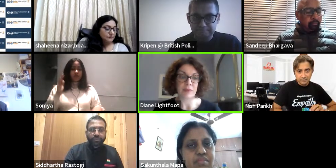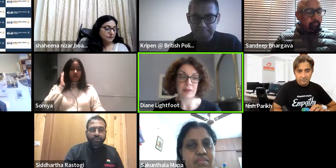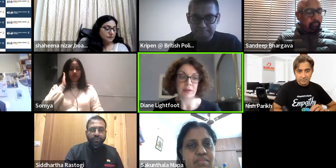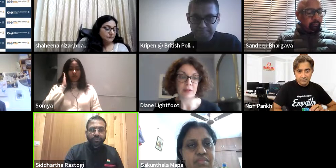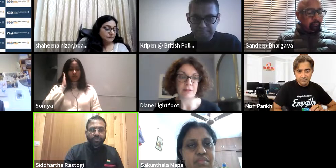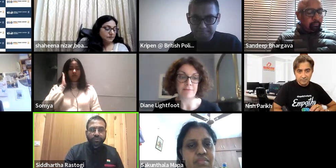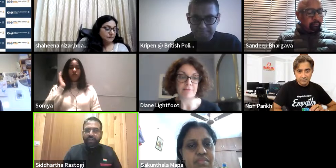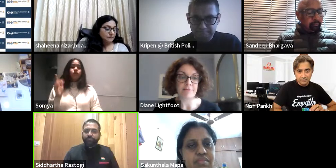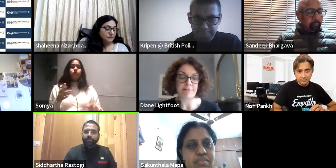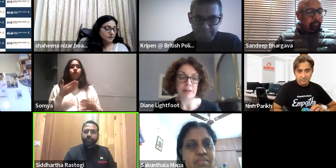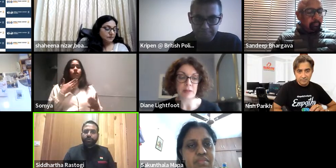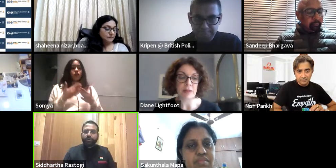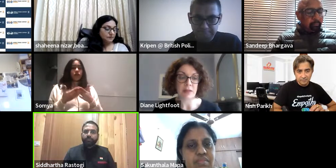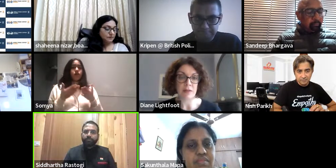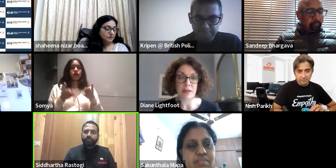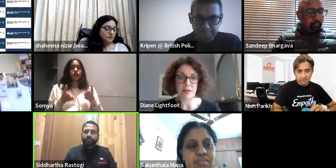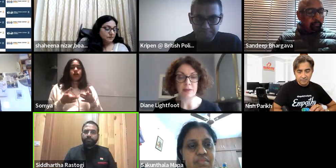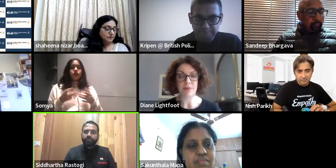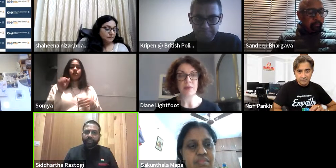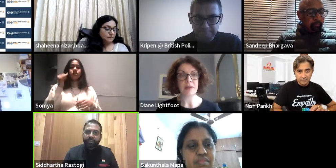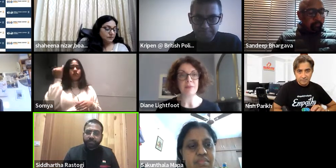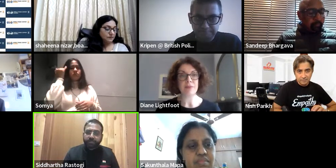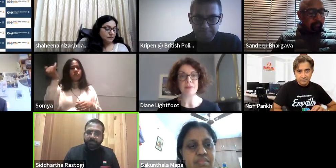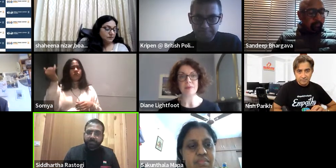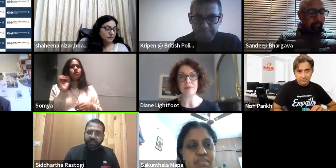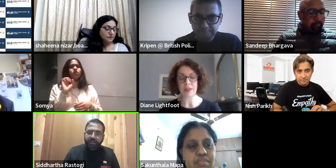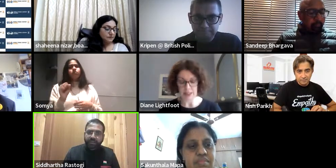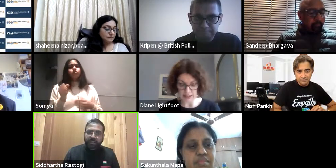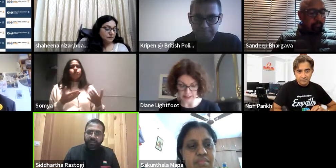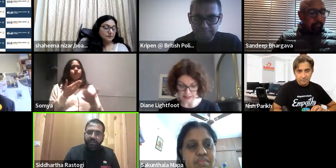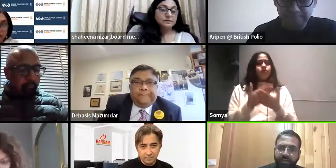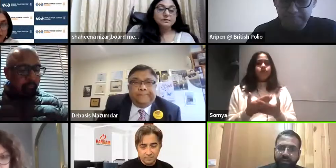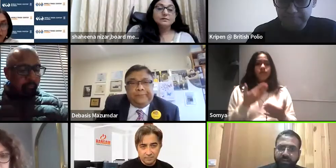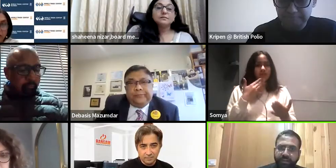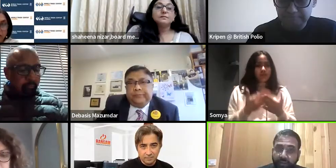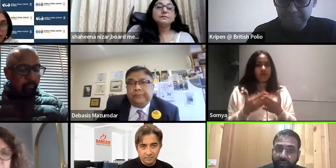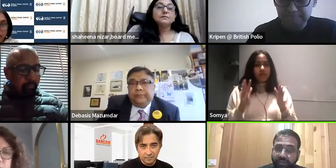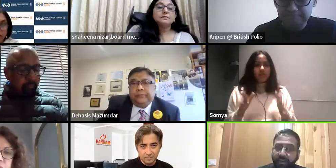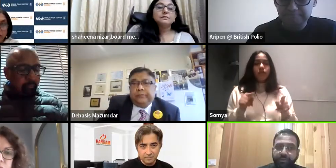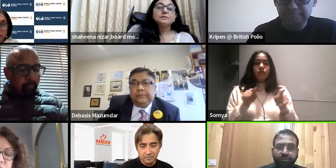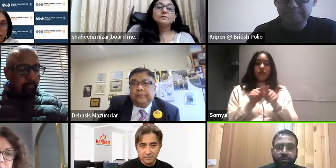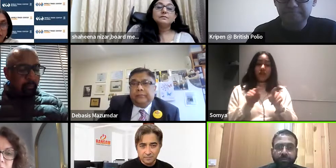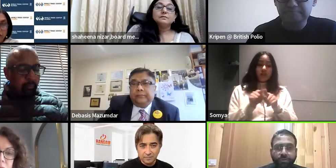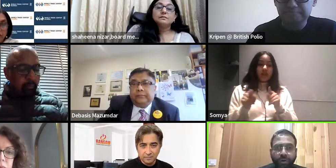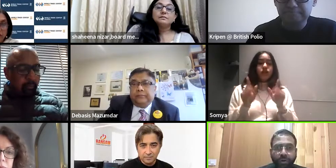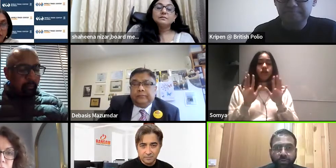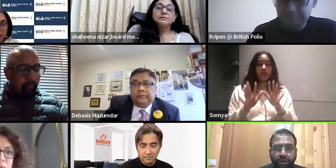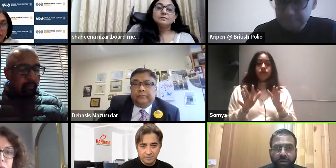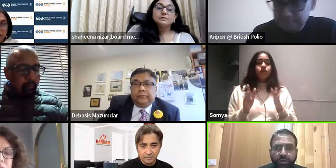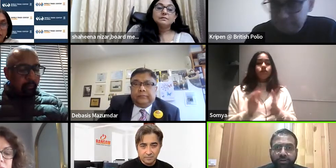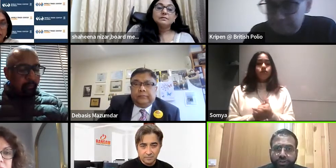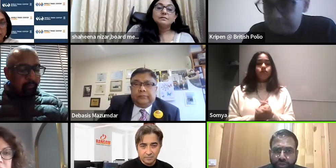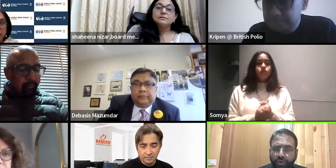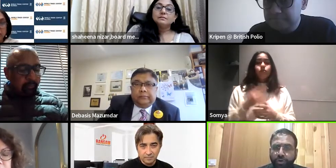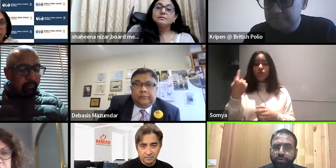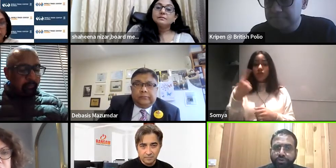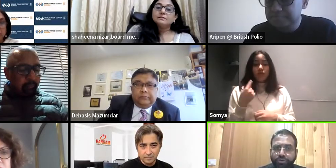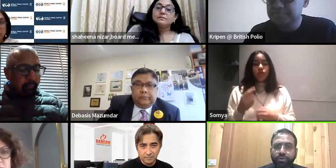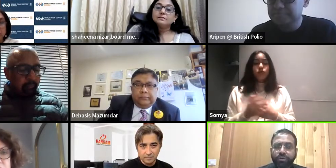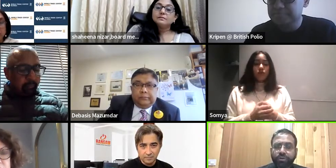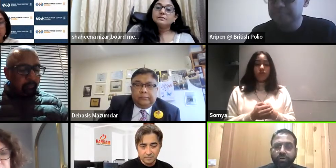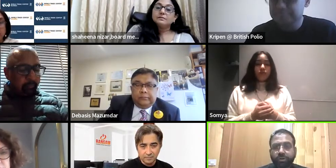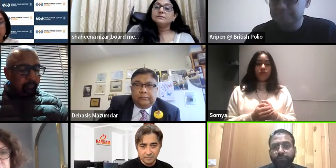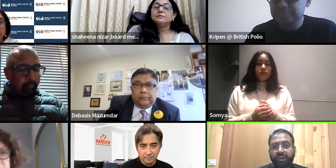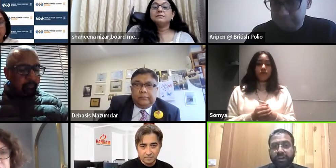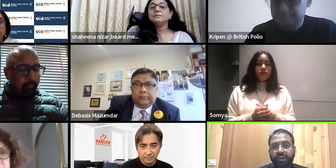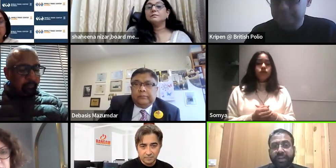Thanks, Diane, for bringing this perspective and giving examples of the corporates who are